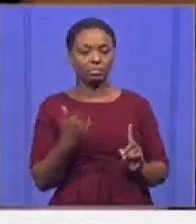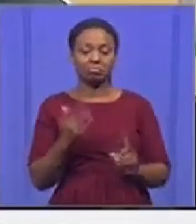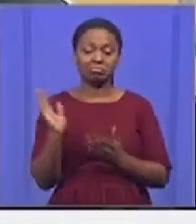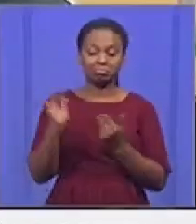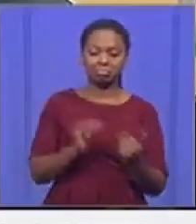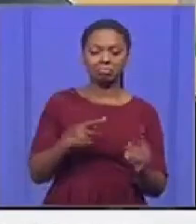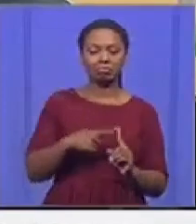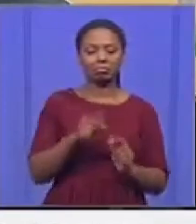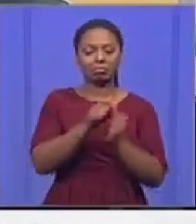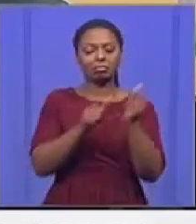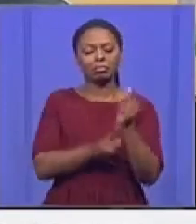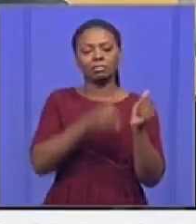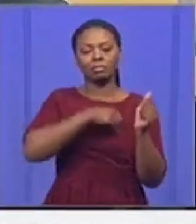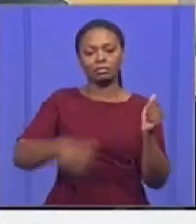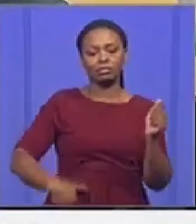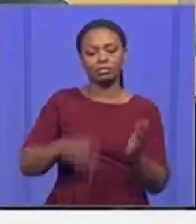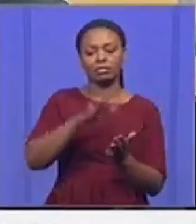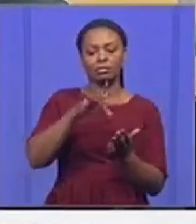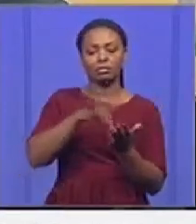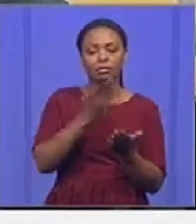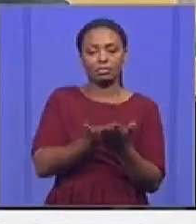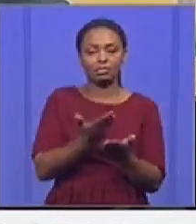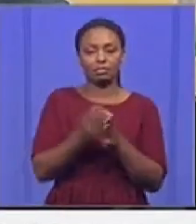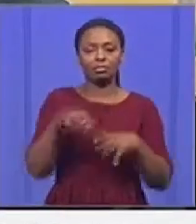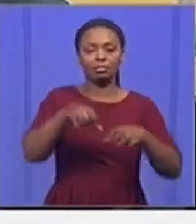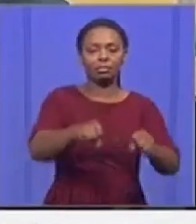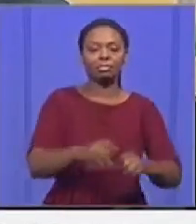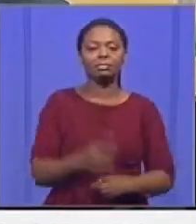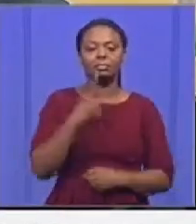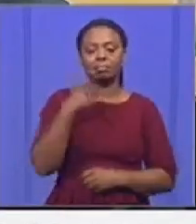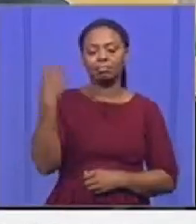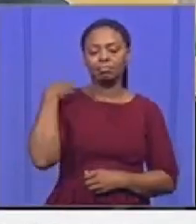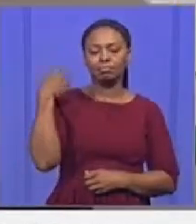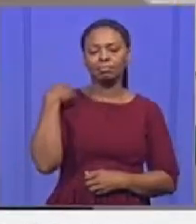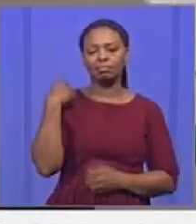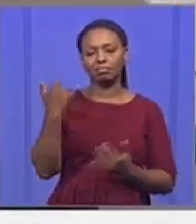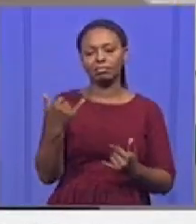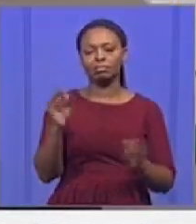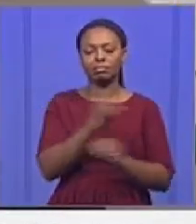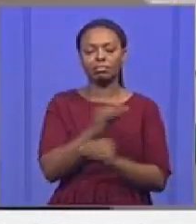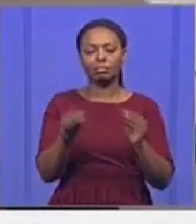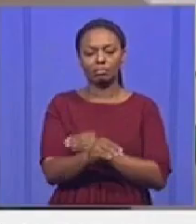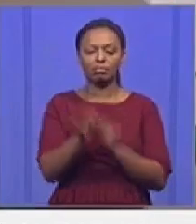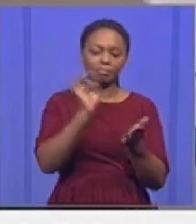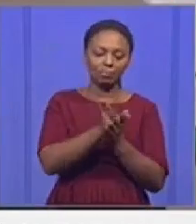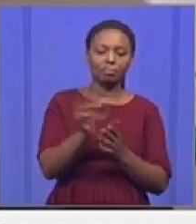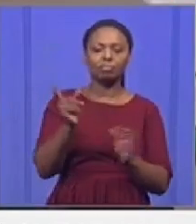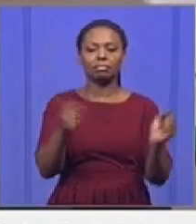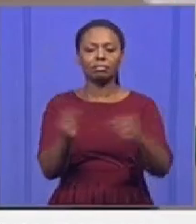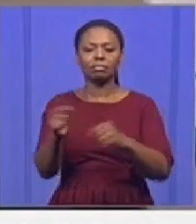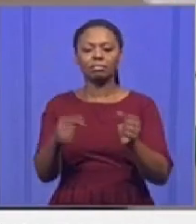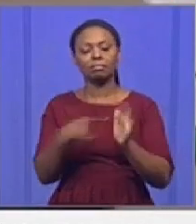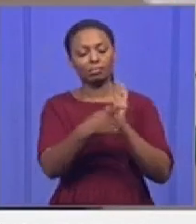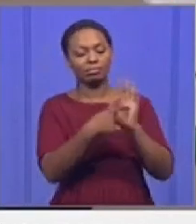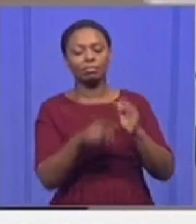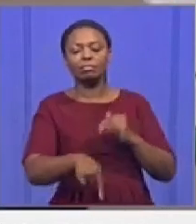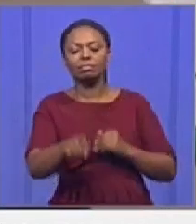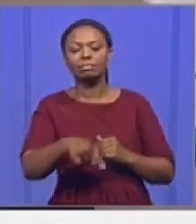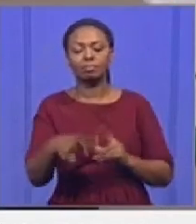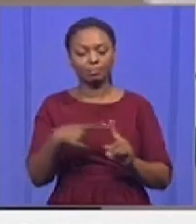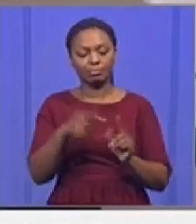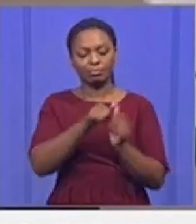motlatsa mo presidente a re go fetolwa ga kabinete go tla diragala mo sebakeng sa beke. Motlatsa mo presidente David Mabuza o